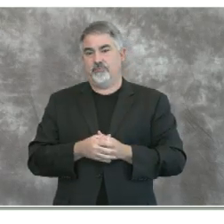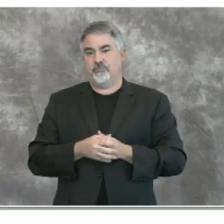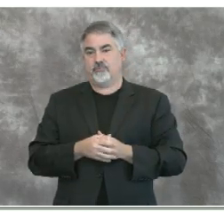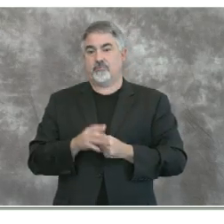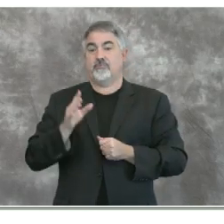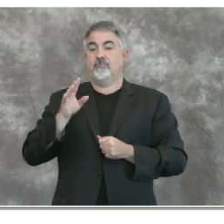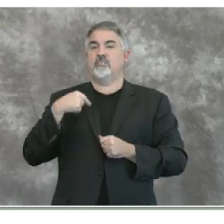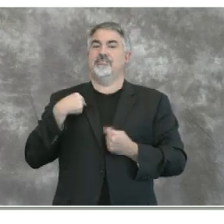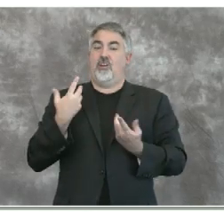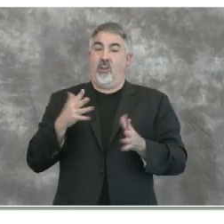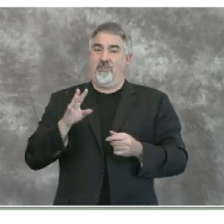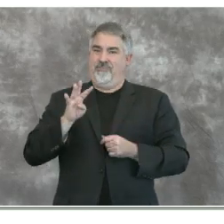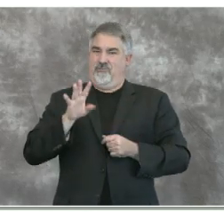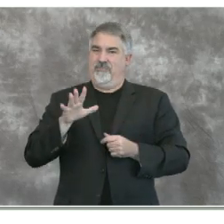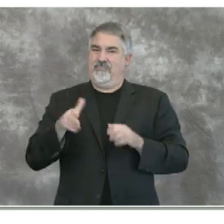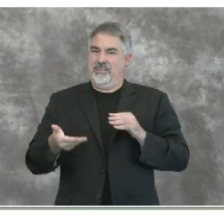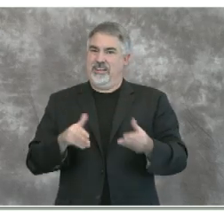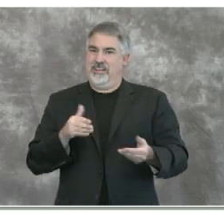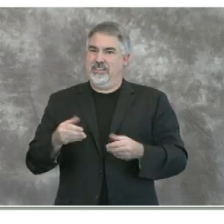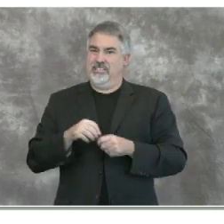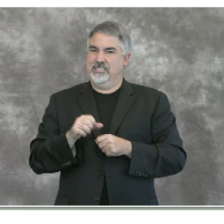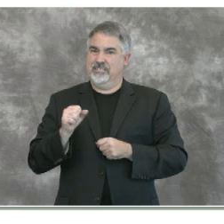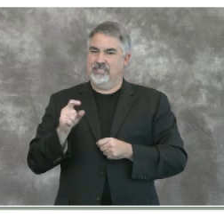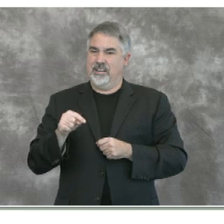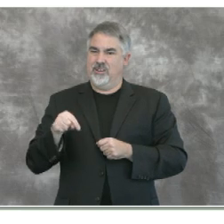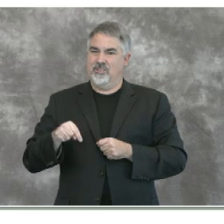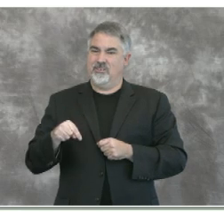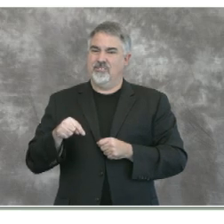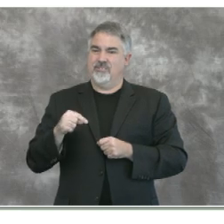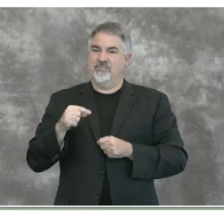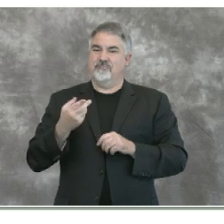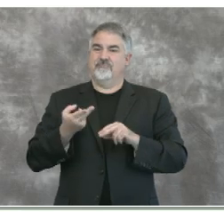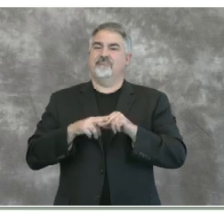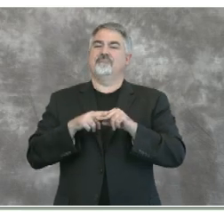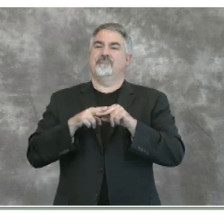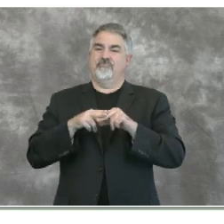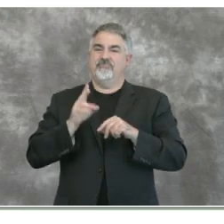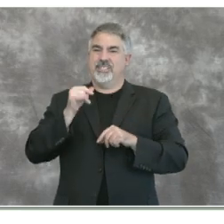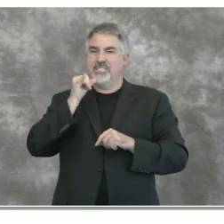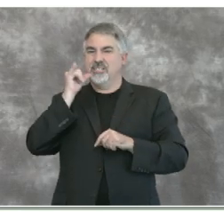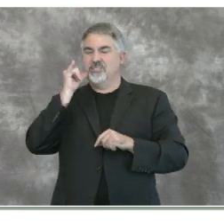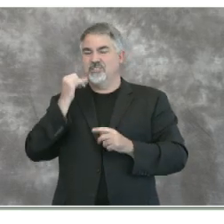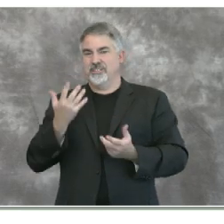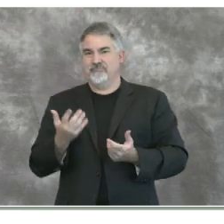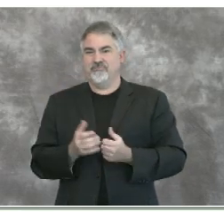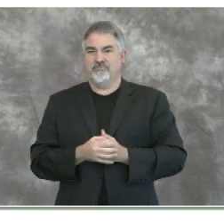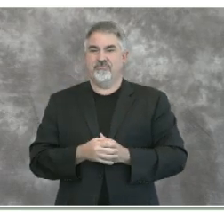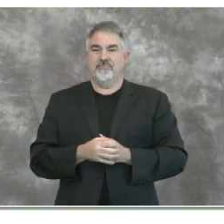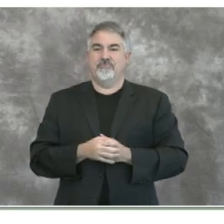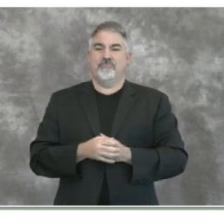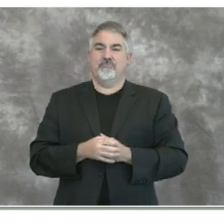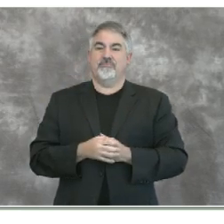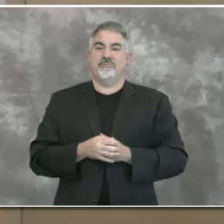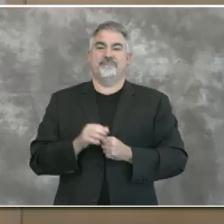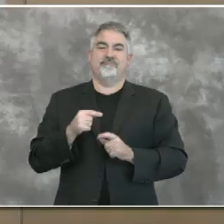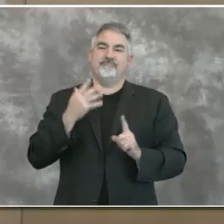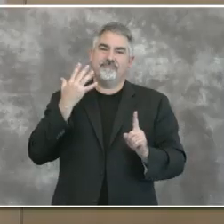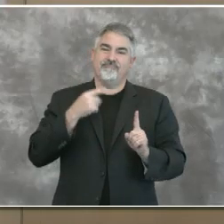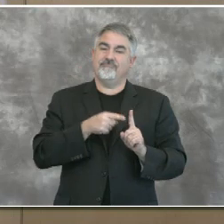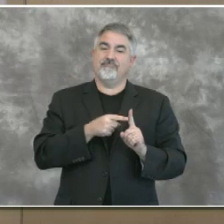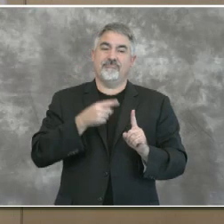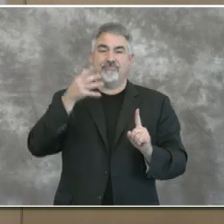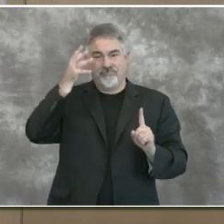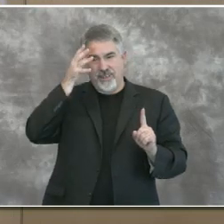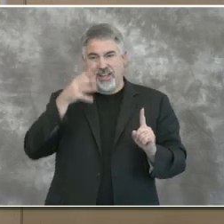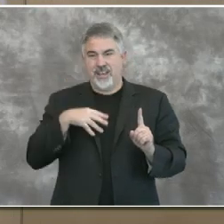deaths, which is one more death than reported yesterday. And this particular death is sadly a male in